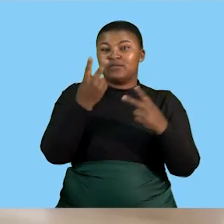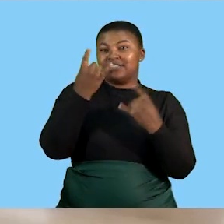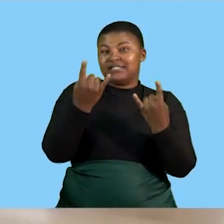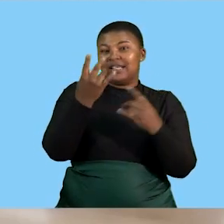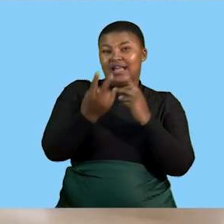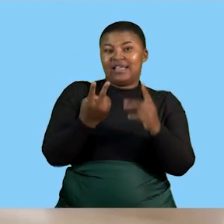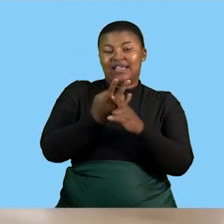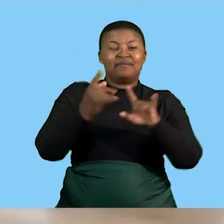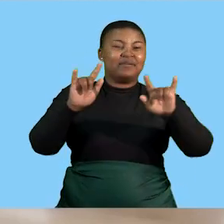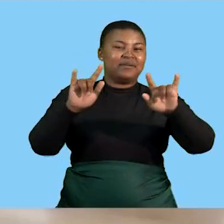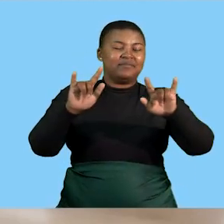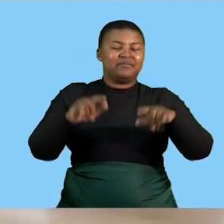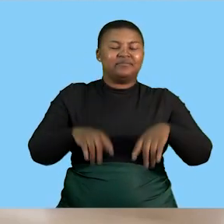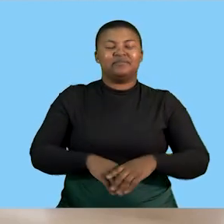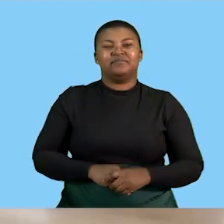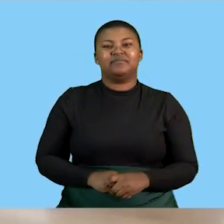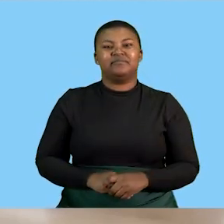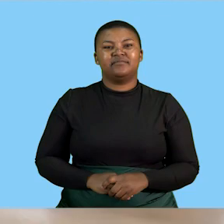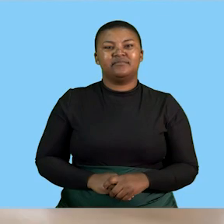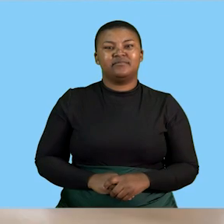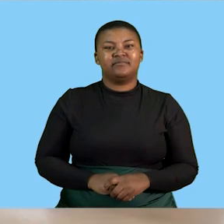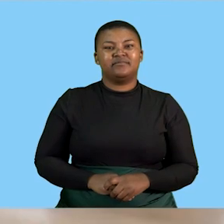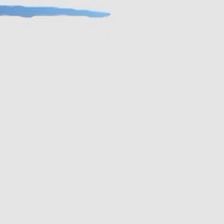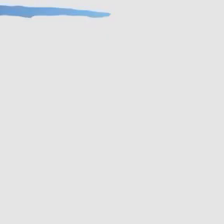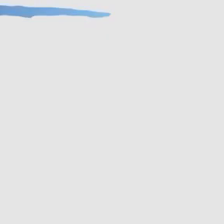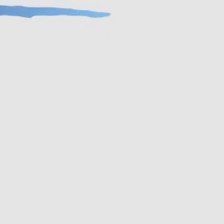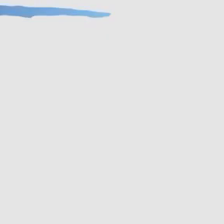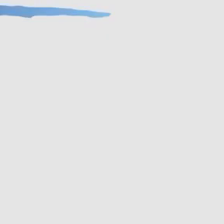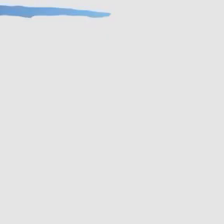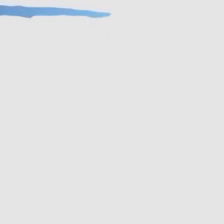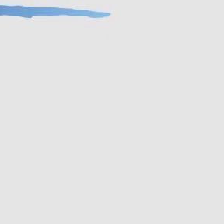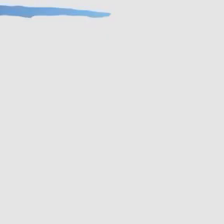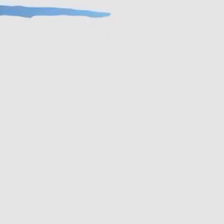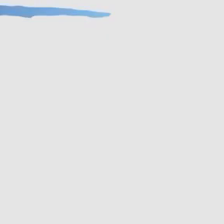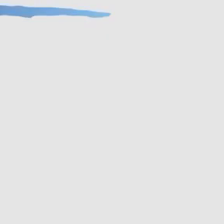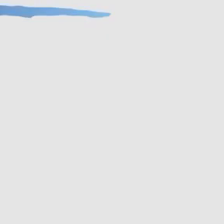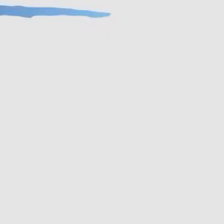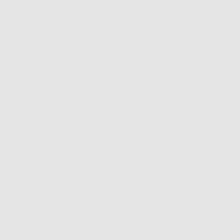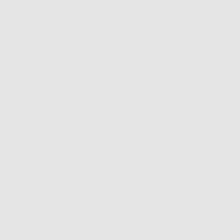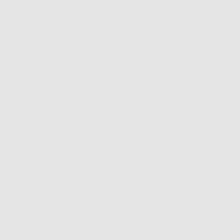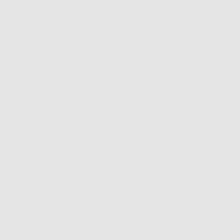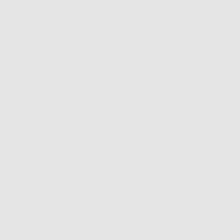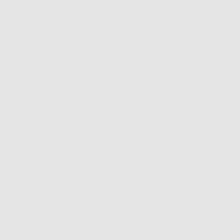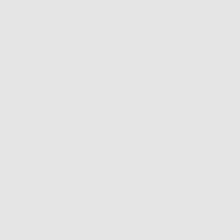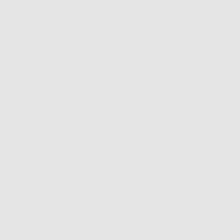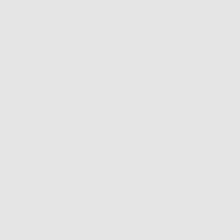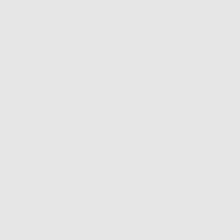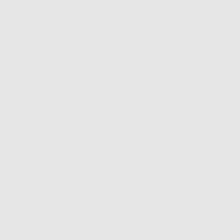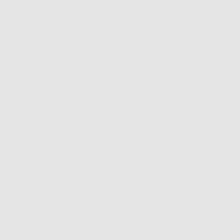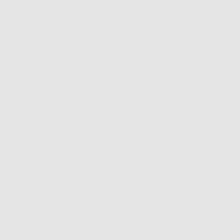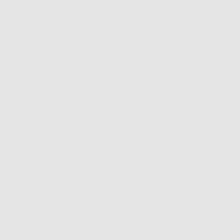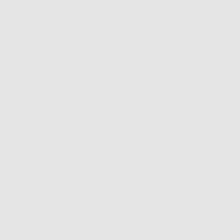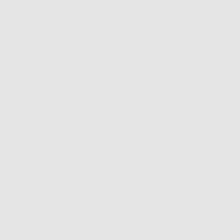these threats, because we want those threats to have a minimum impact on our business. So let's take a look at